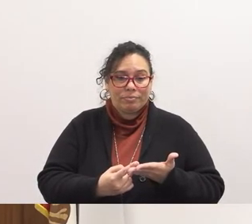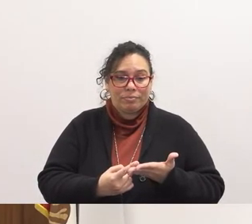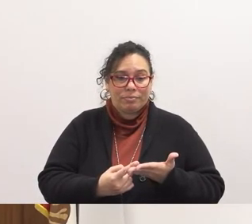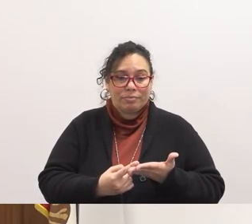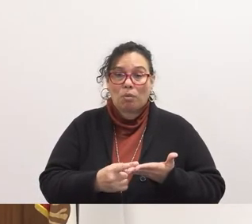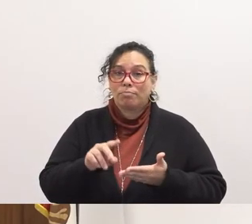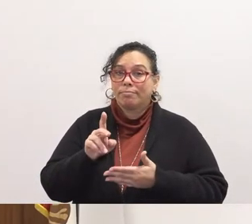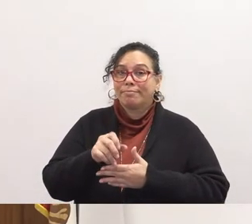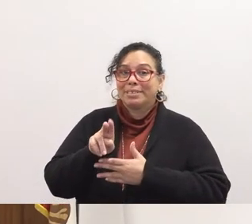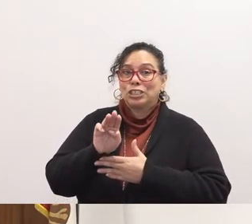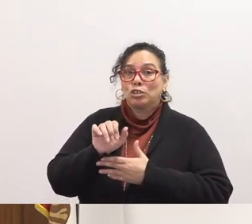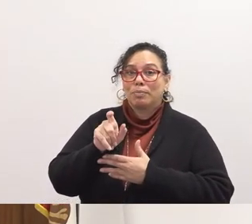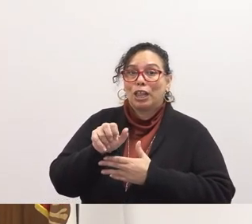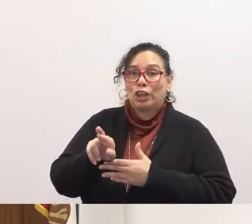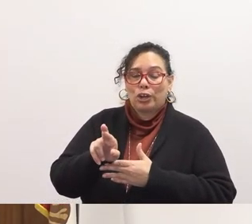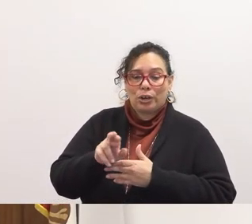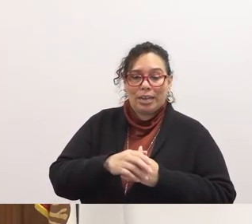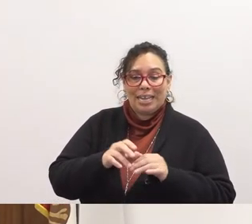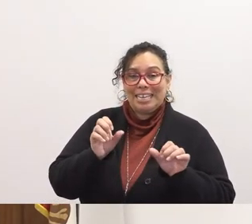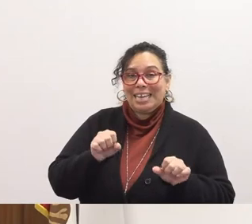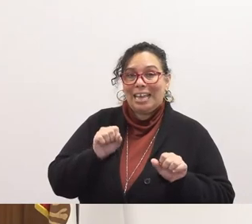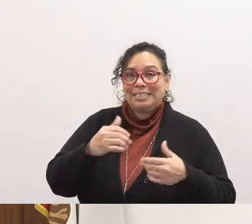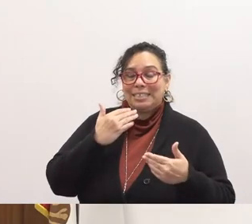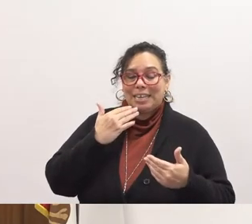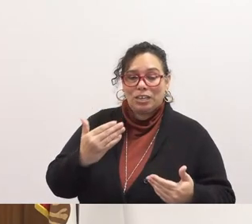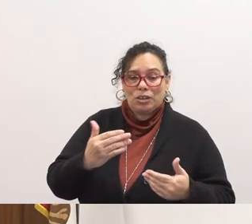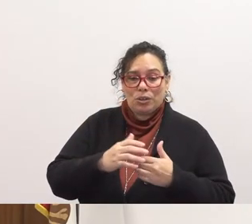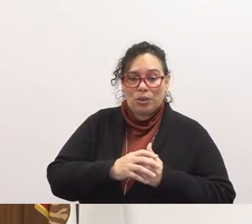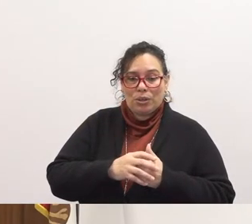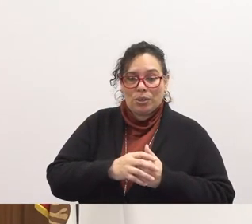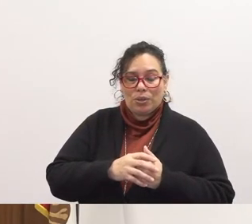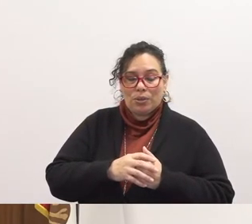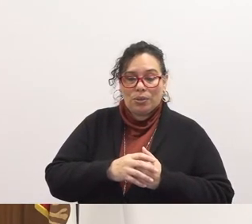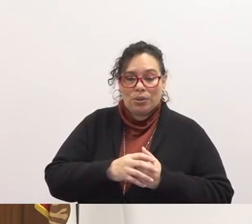Mr. Miller. Yes, thank you. I just